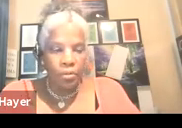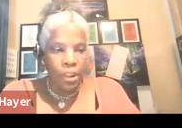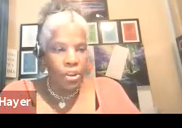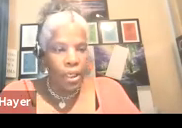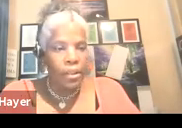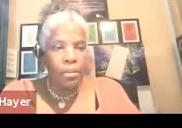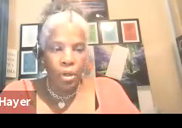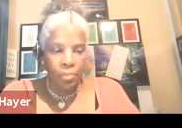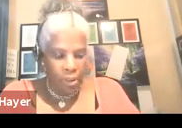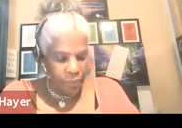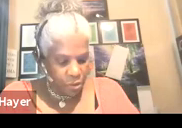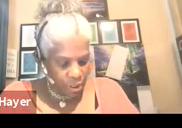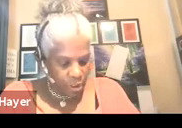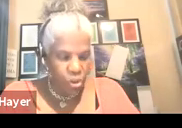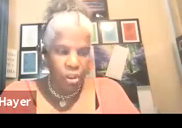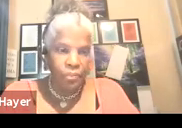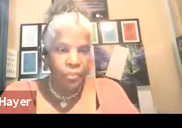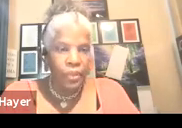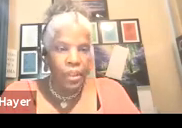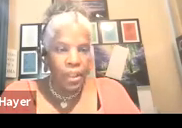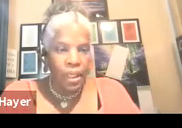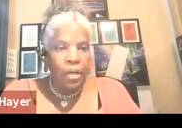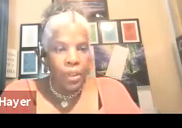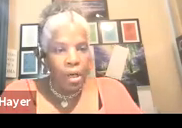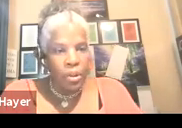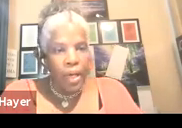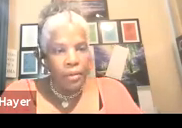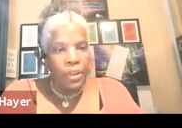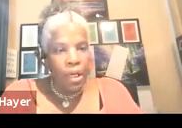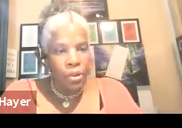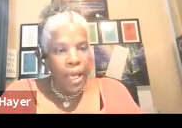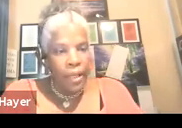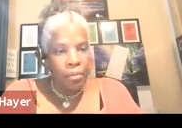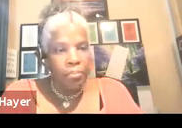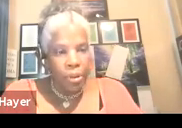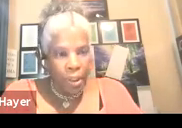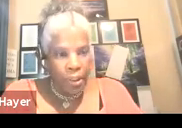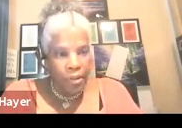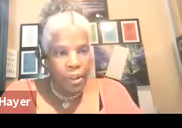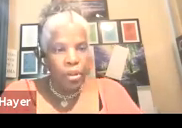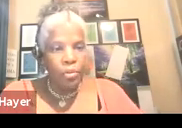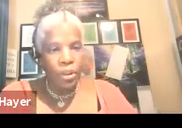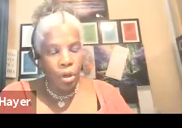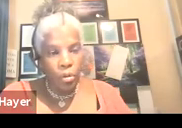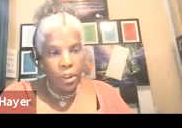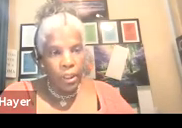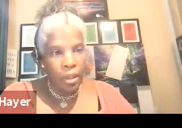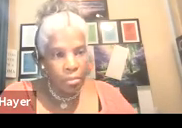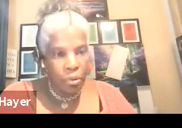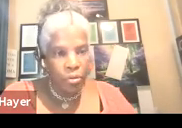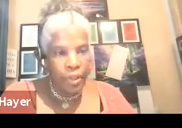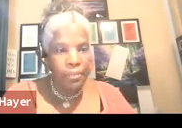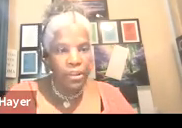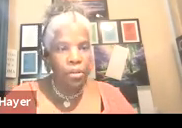and Outreach at the Department of Education. We also have Dr. Adam Bjork, who is the